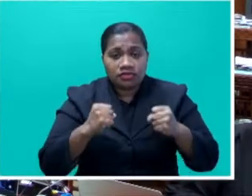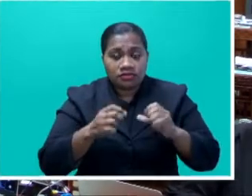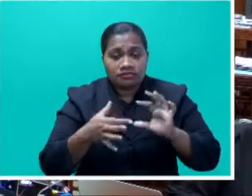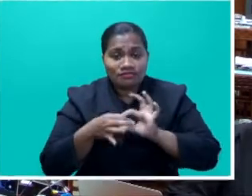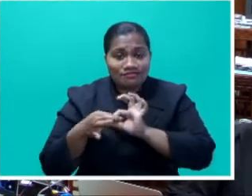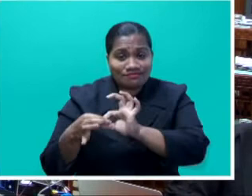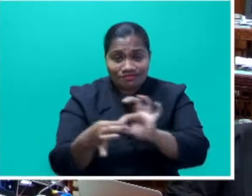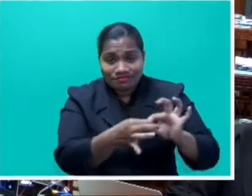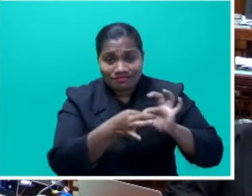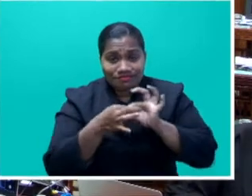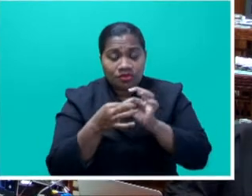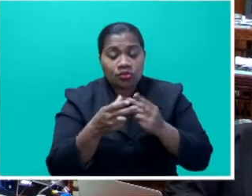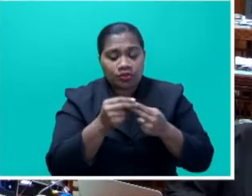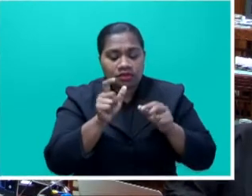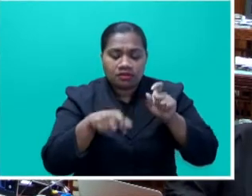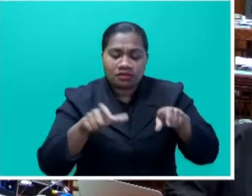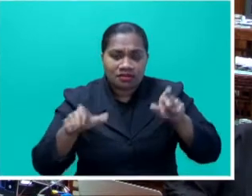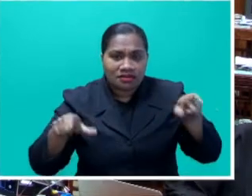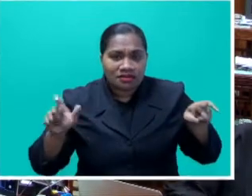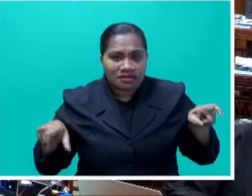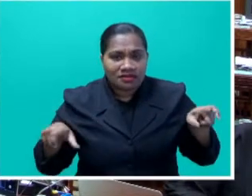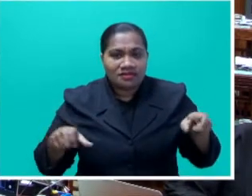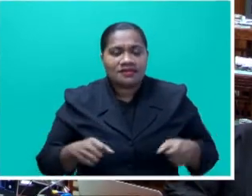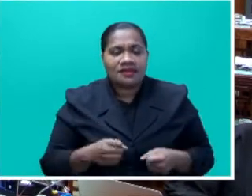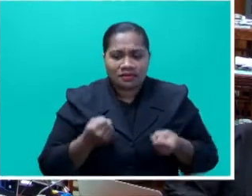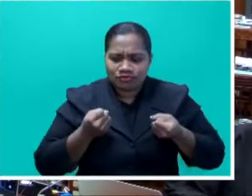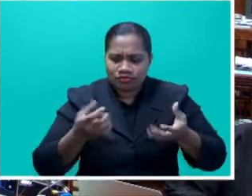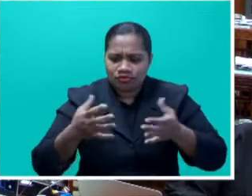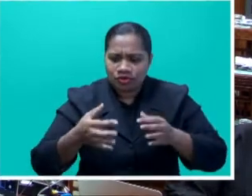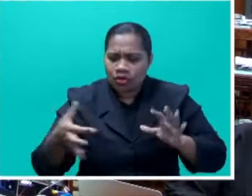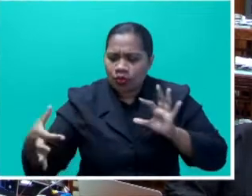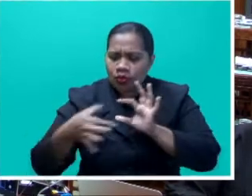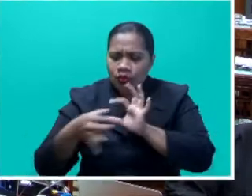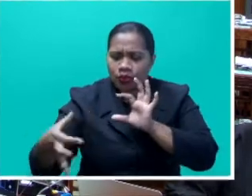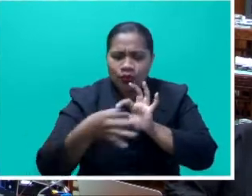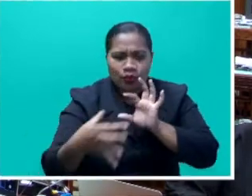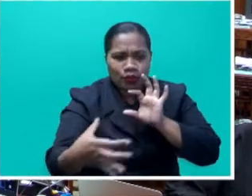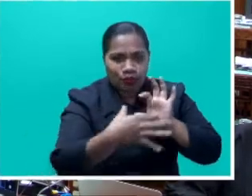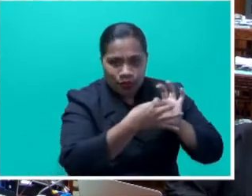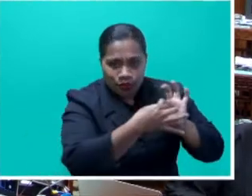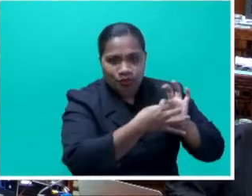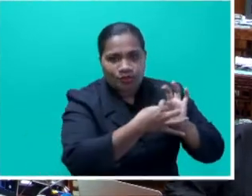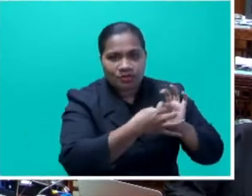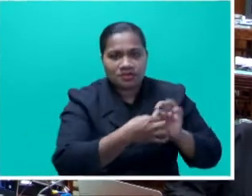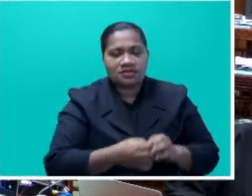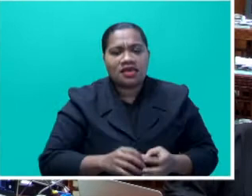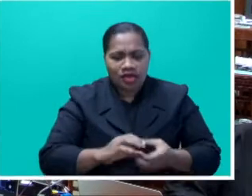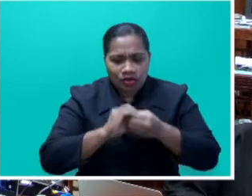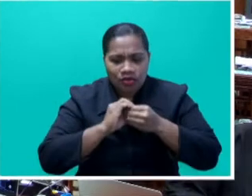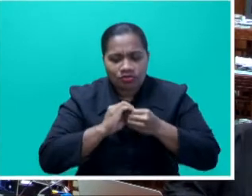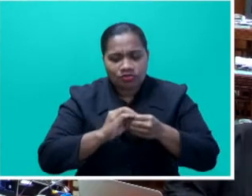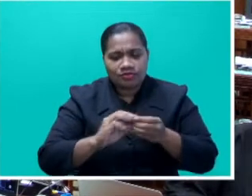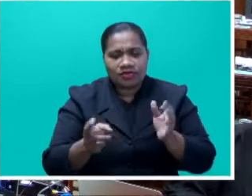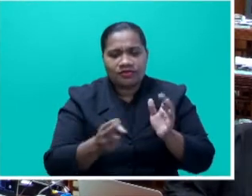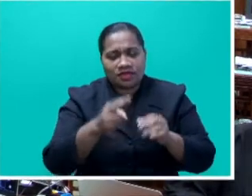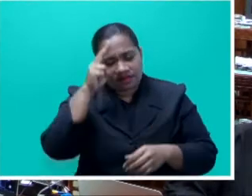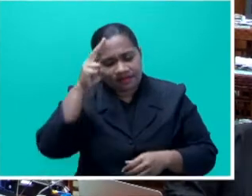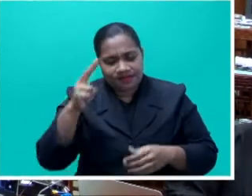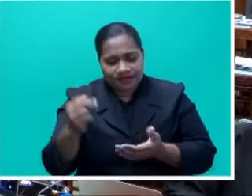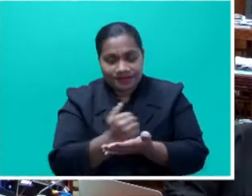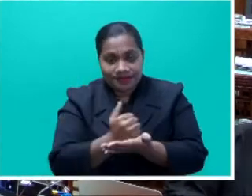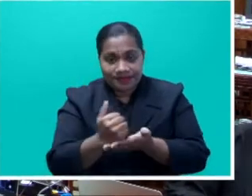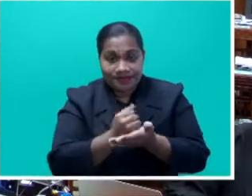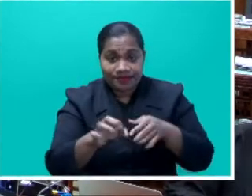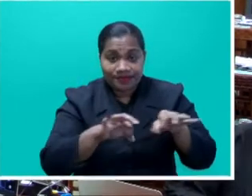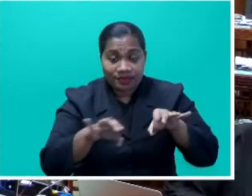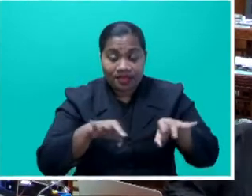key stakeholders and promote a wider sense of engagement and ownership of the National Action Plan across all settings and sectors. Altogether,